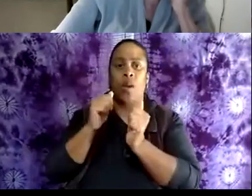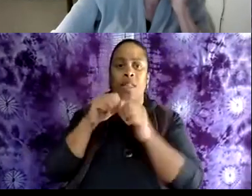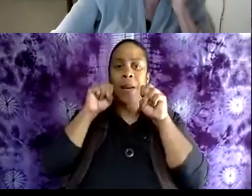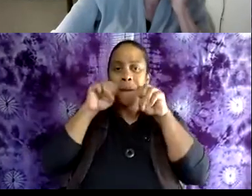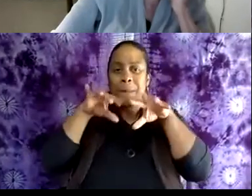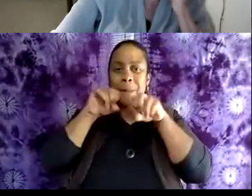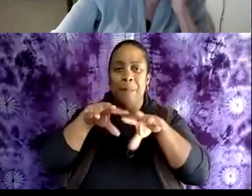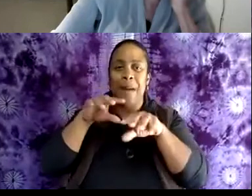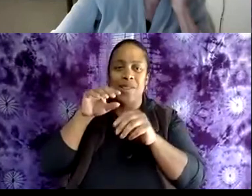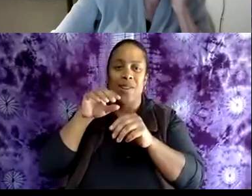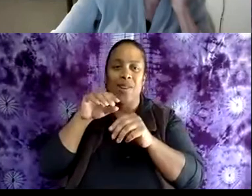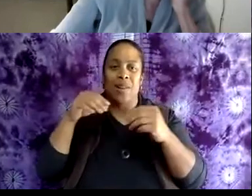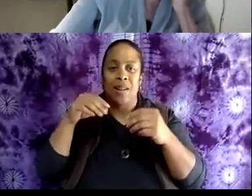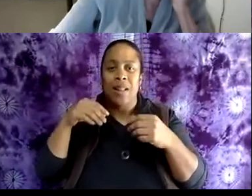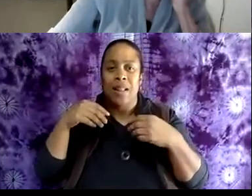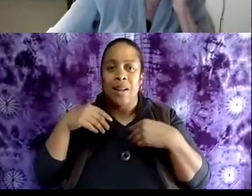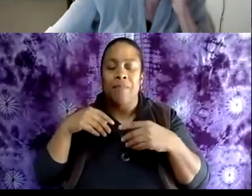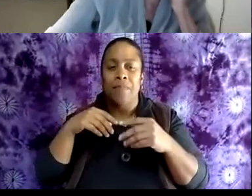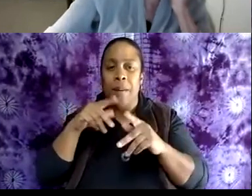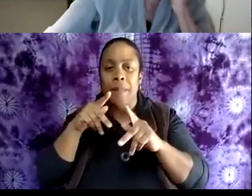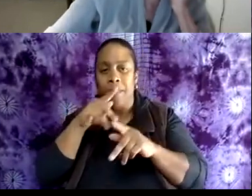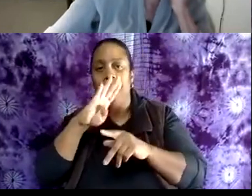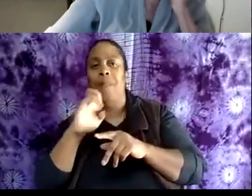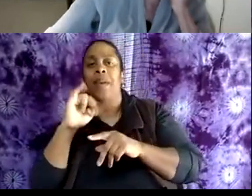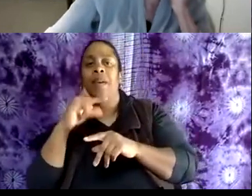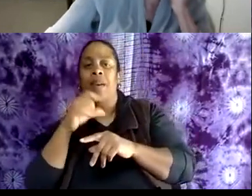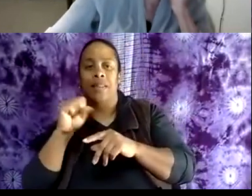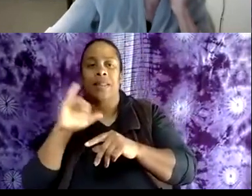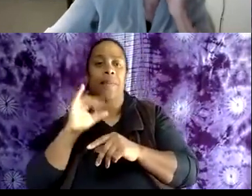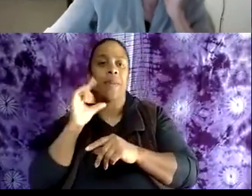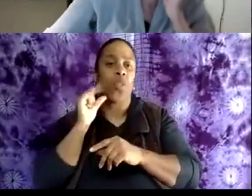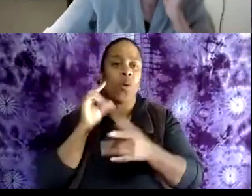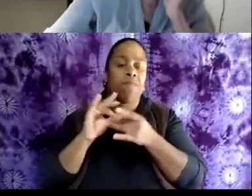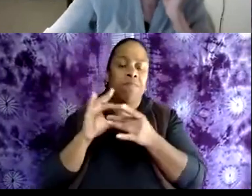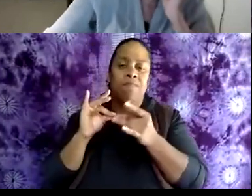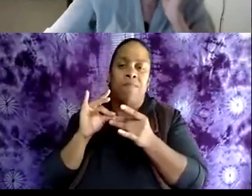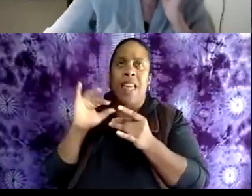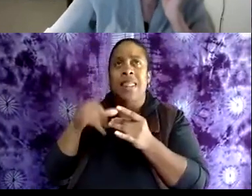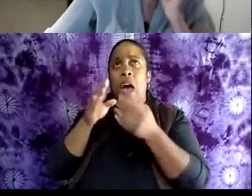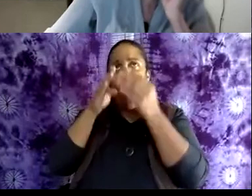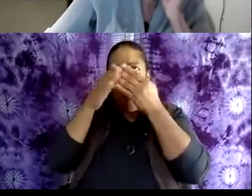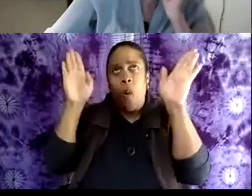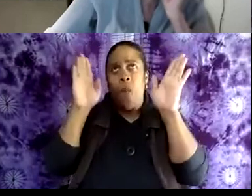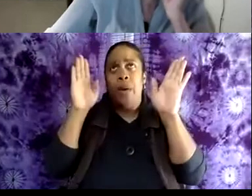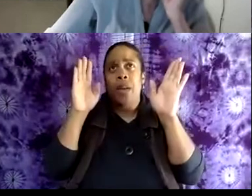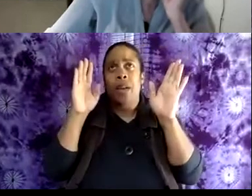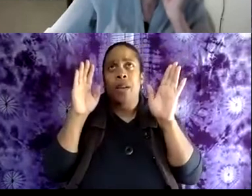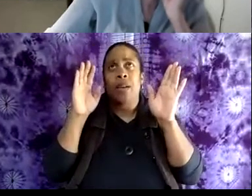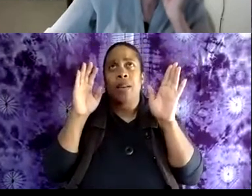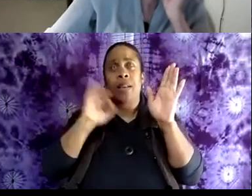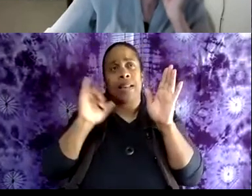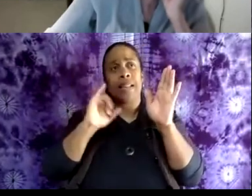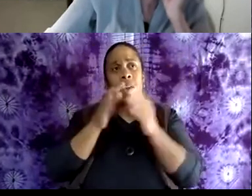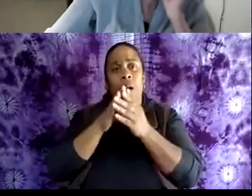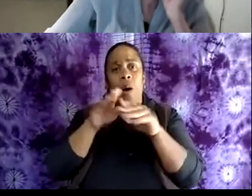as Thorne was saying, that opens, it's almost like you can imagine it like opening a